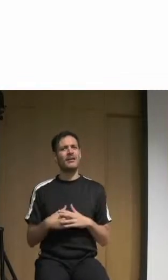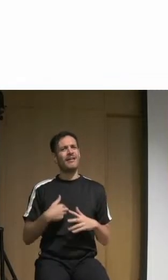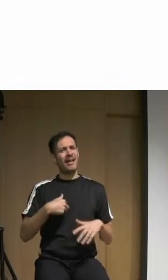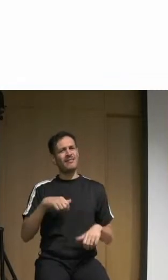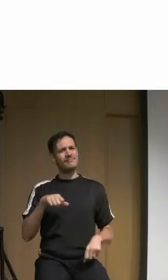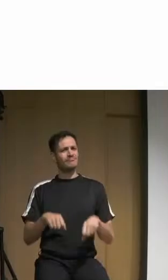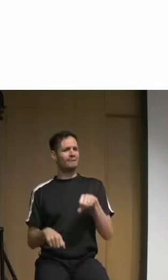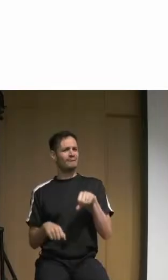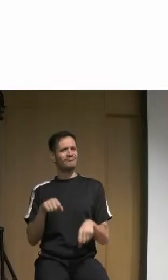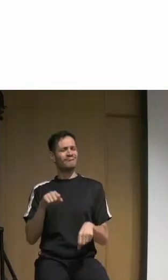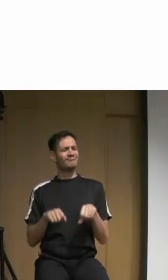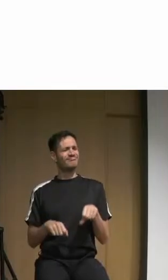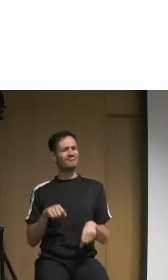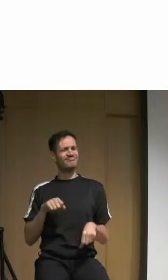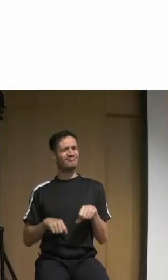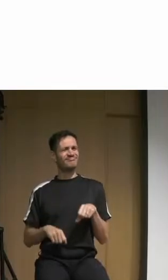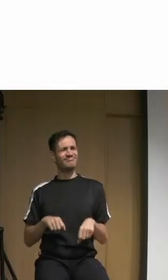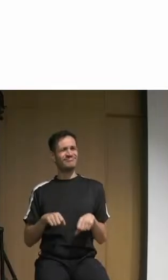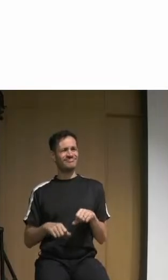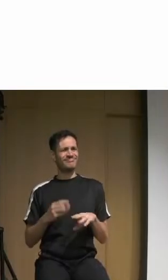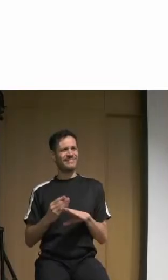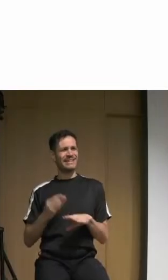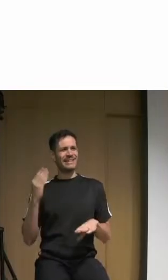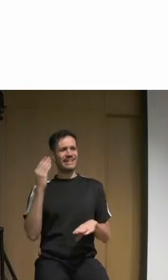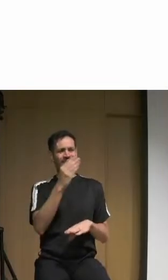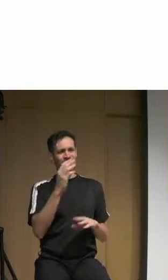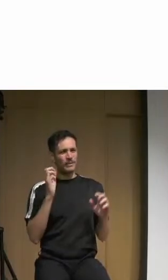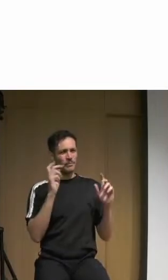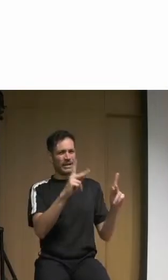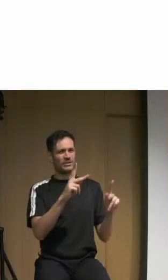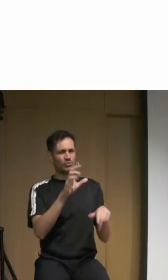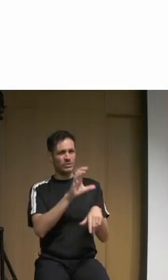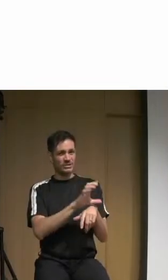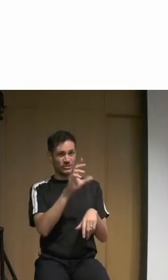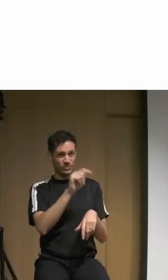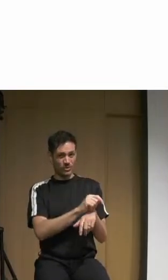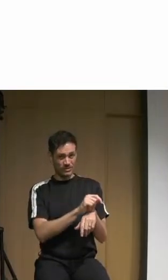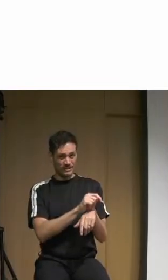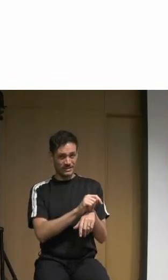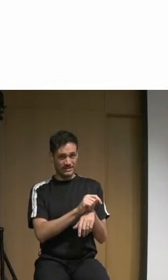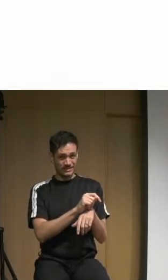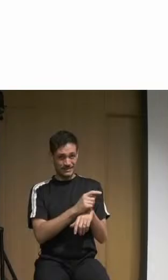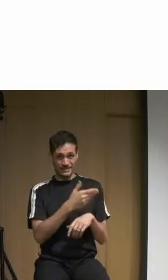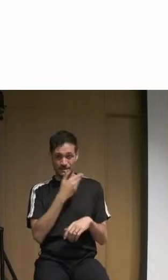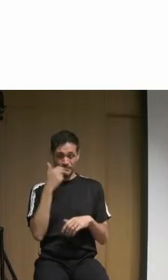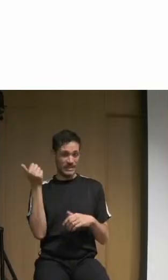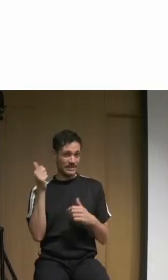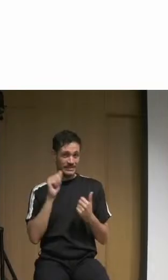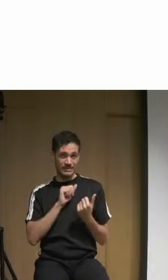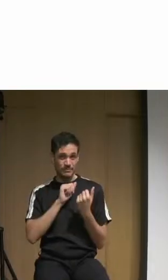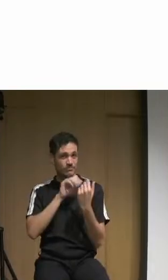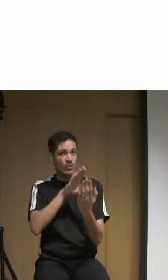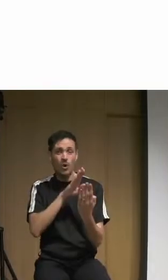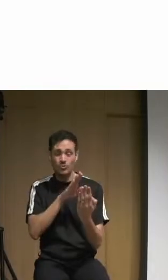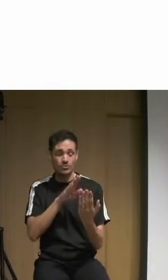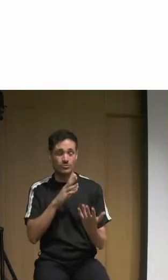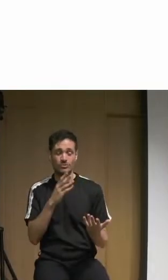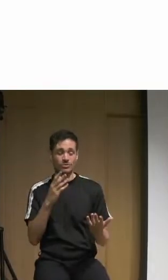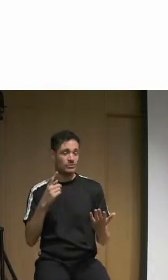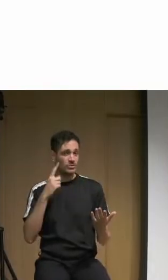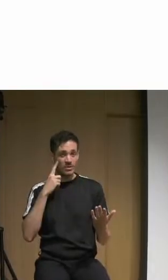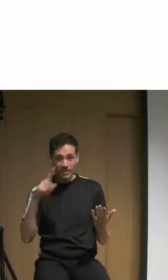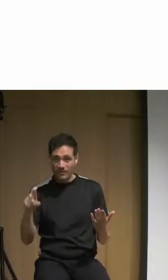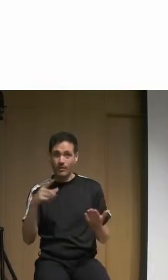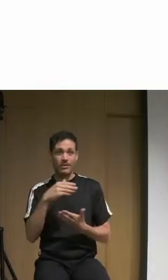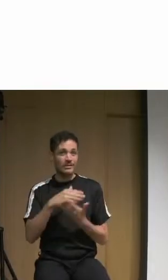particular point that handing it back to a consultant is the way that we come to some understanding